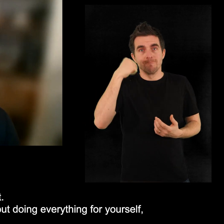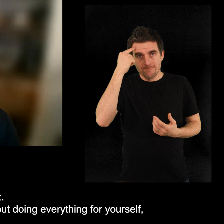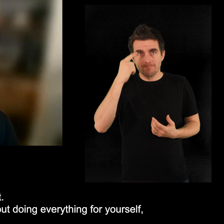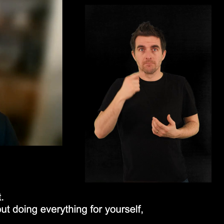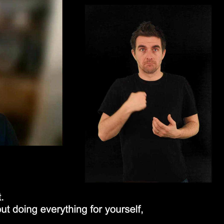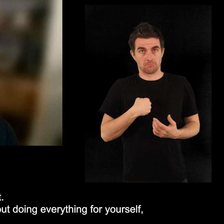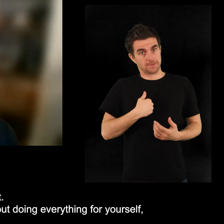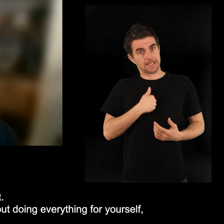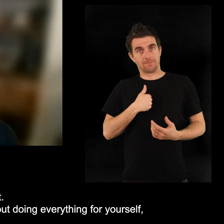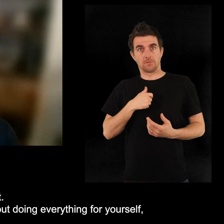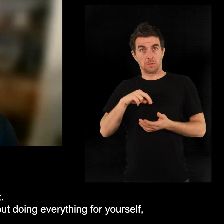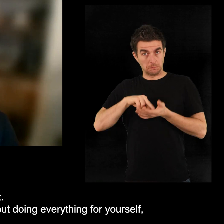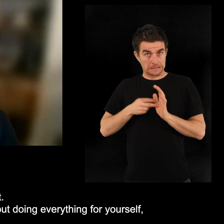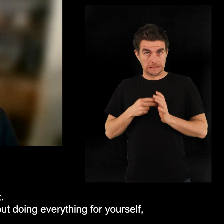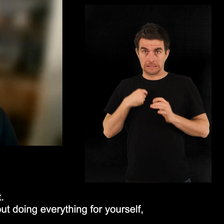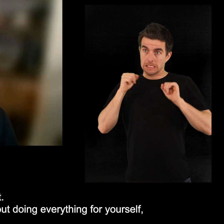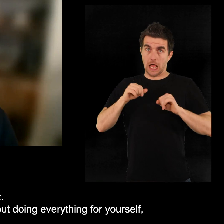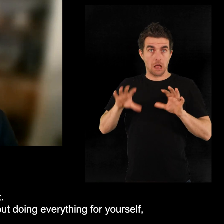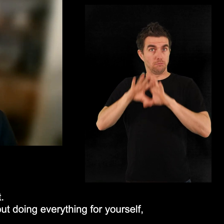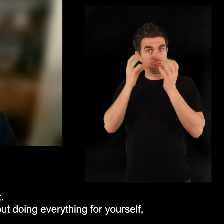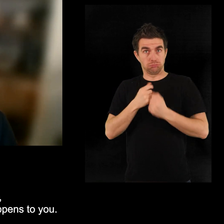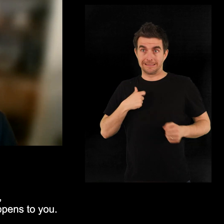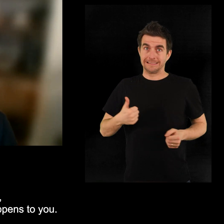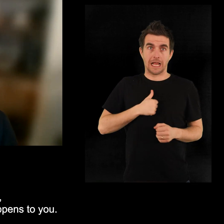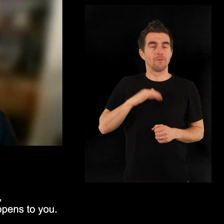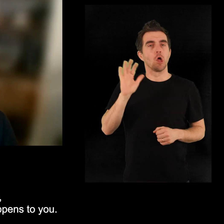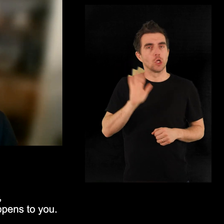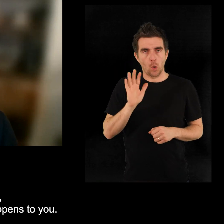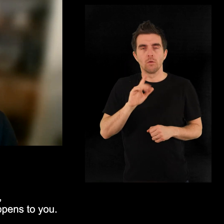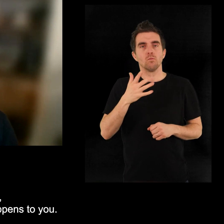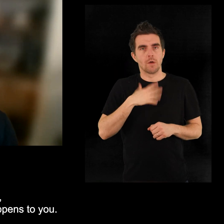Independent living is not about doing everything for yourself. It is